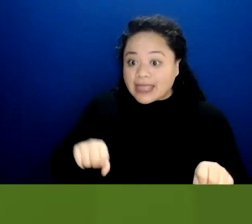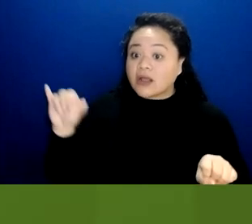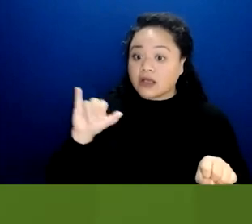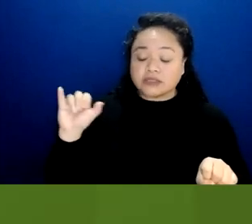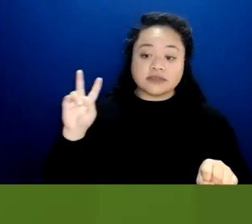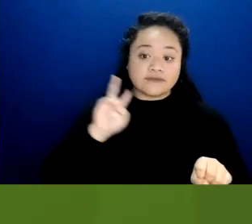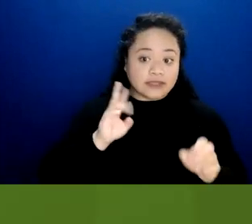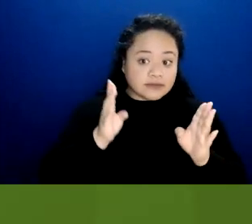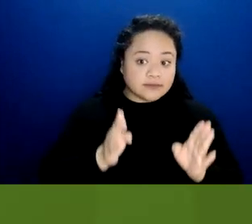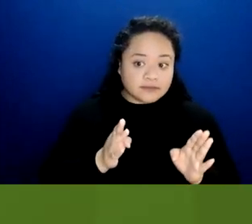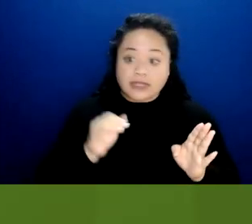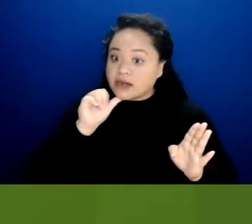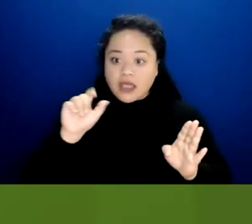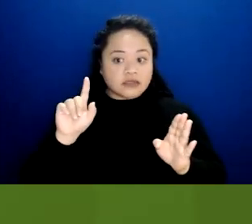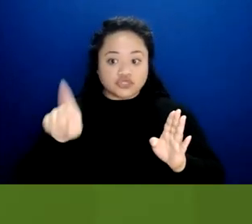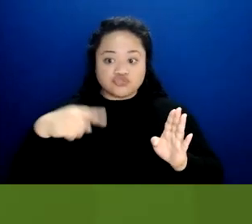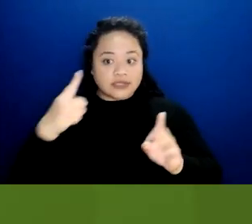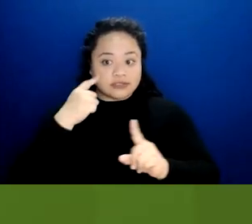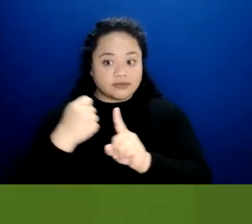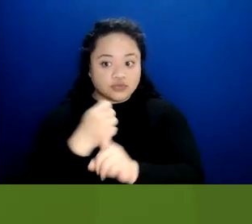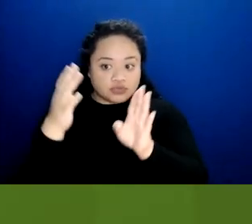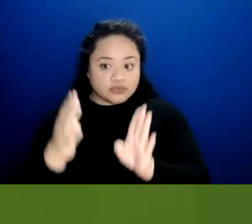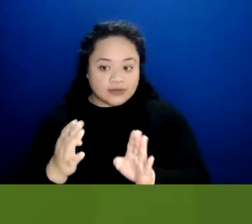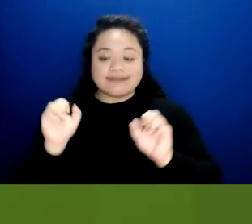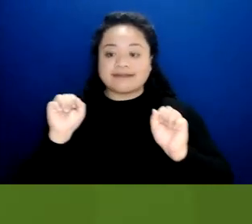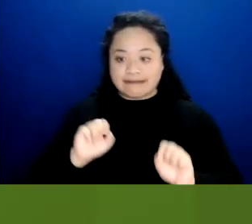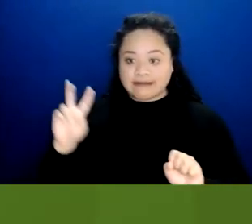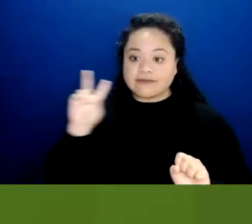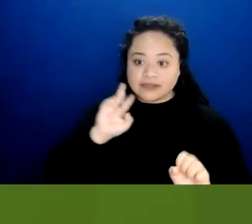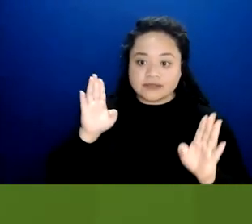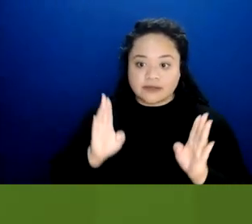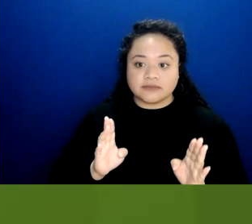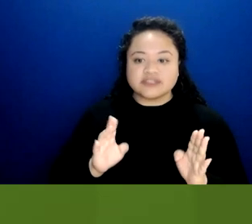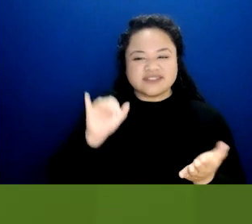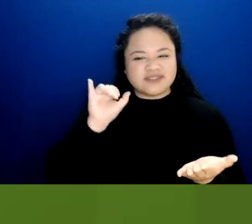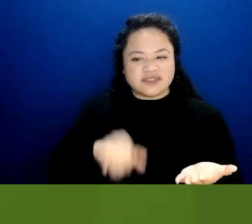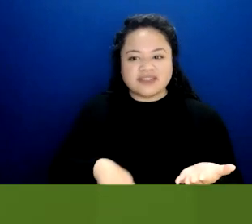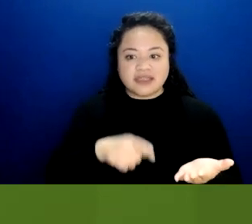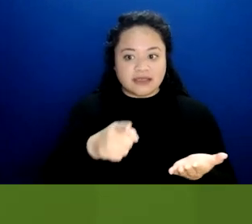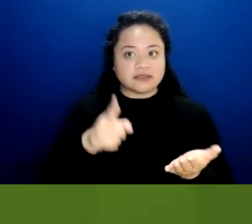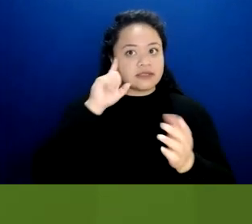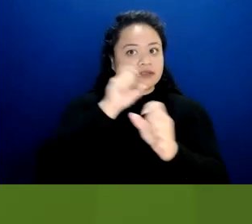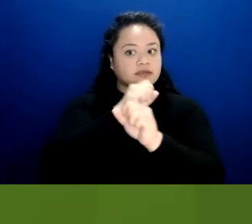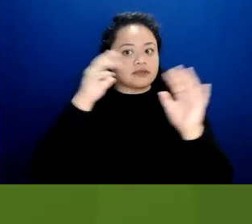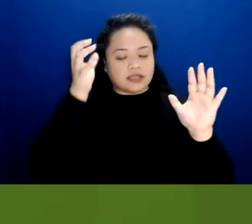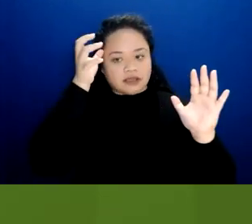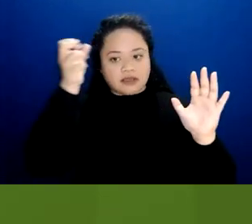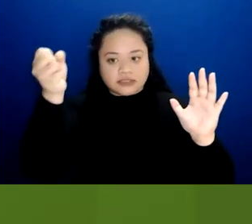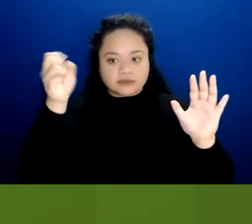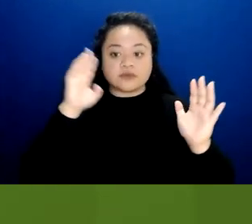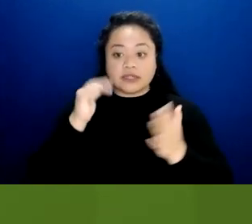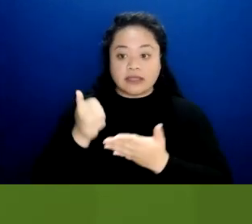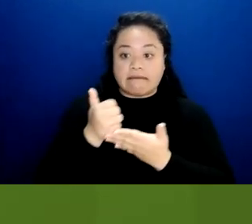do impacting on the world around us. I think that framing is really important so that we can, again, meet boys and men where